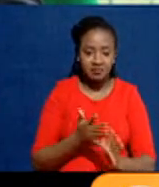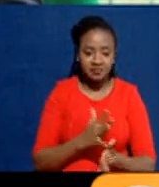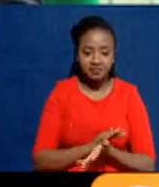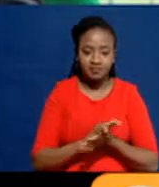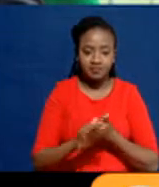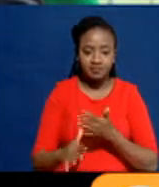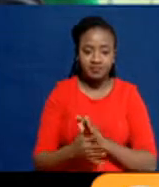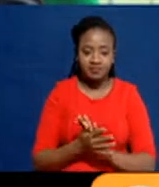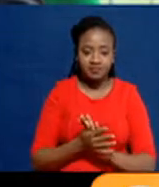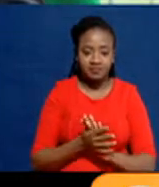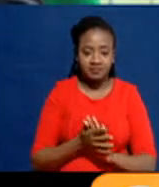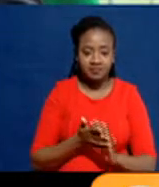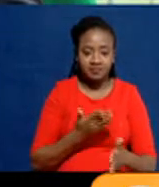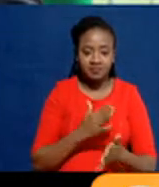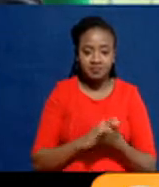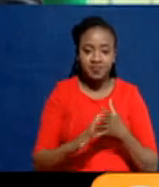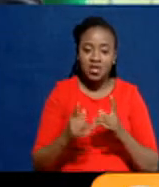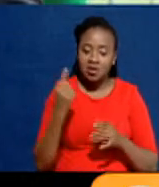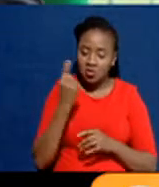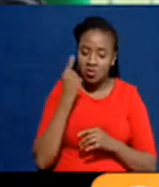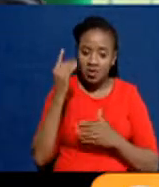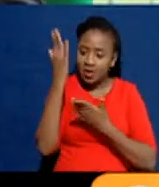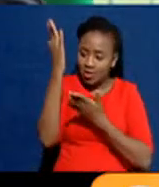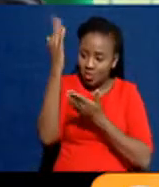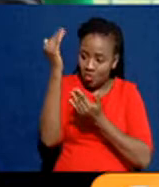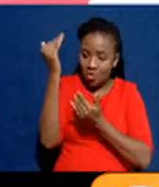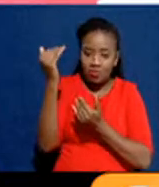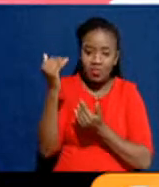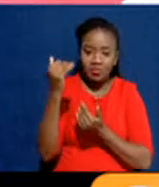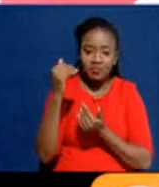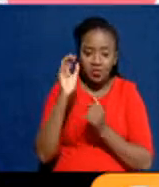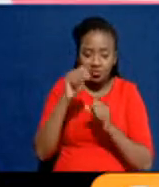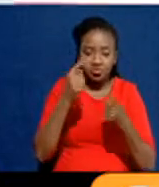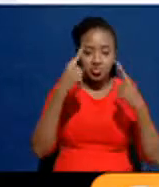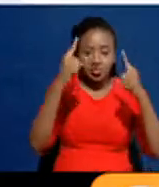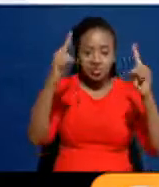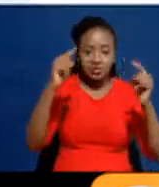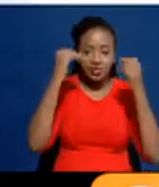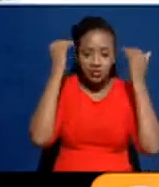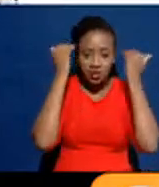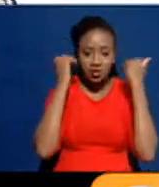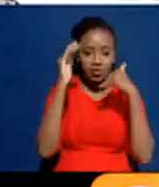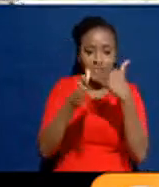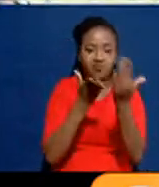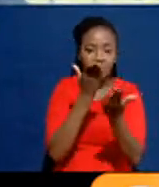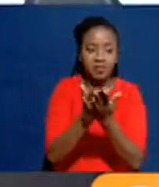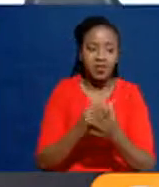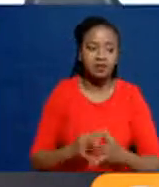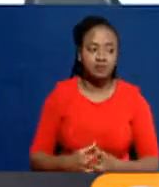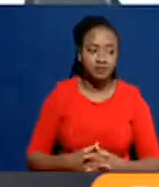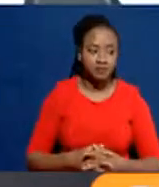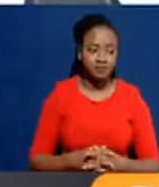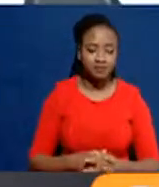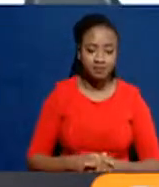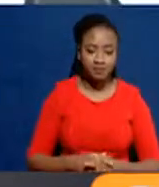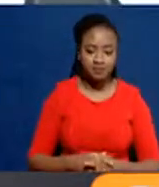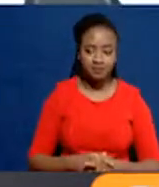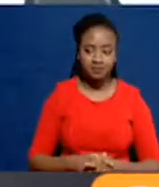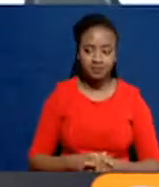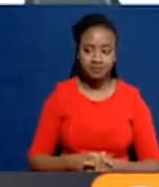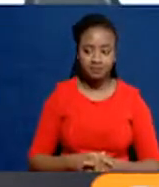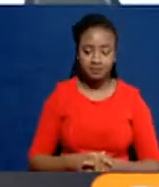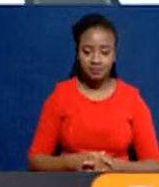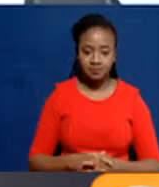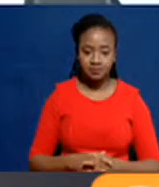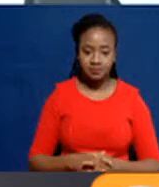legally except the hope of a successful appeal. Yeah, and look, We are talking about the legal stuff, and you've just said something